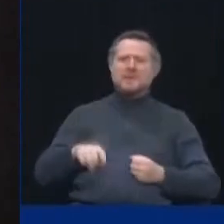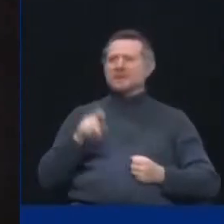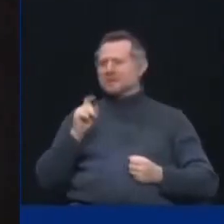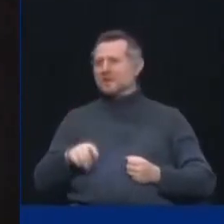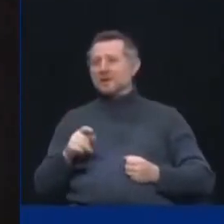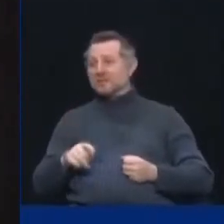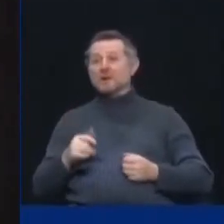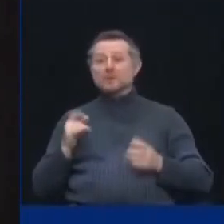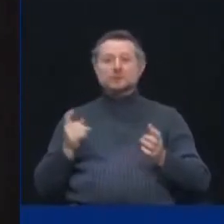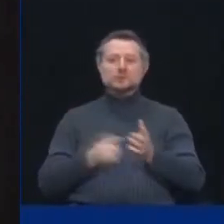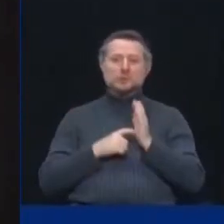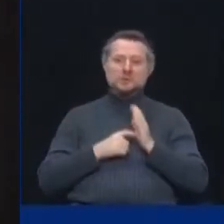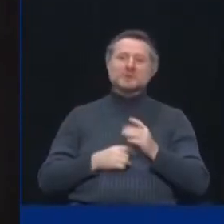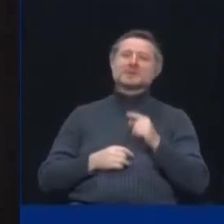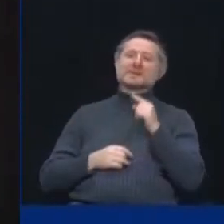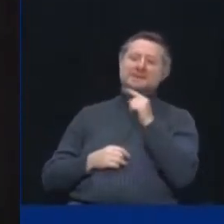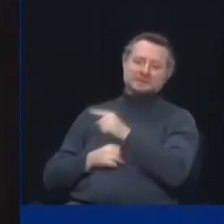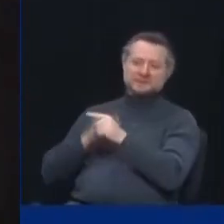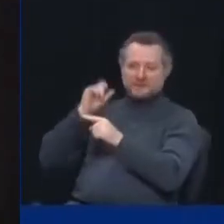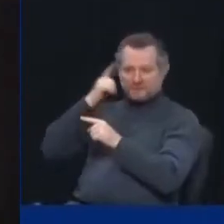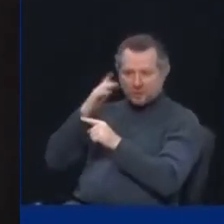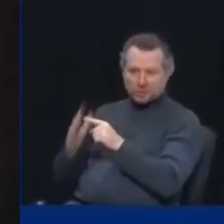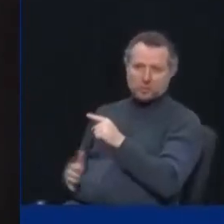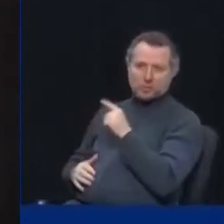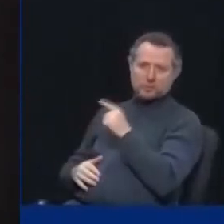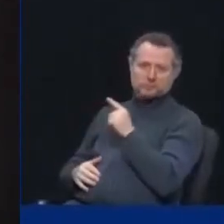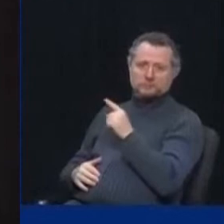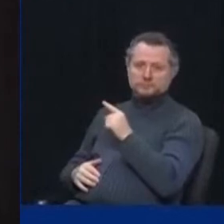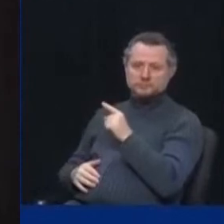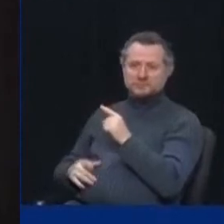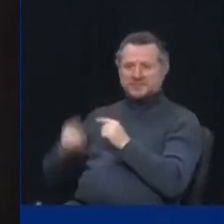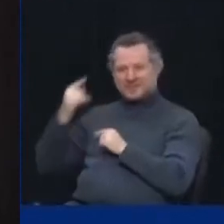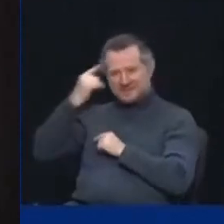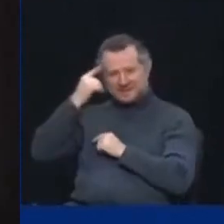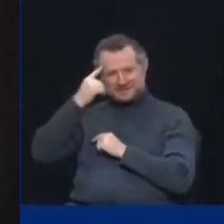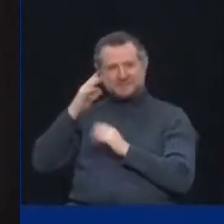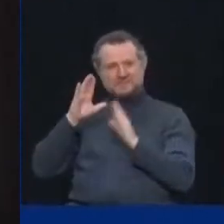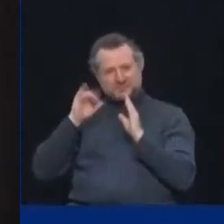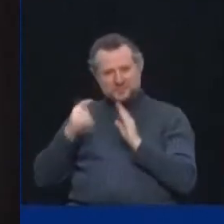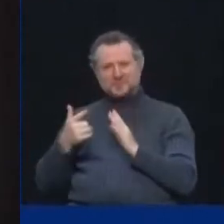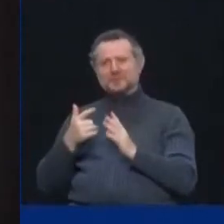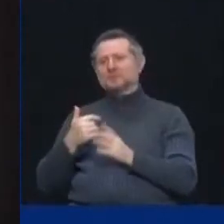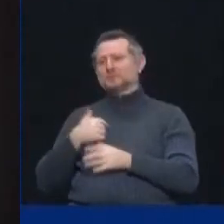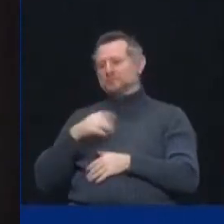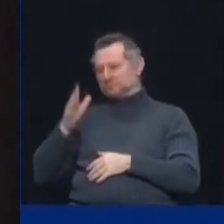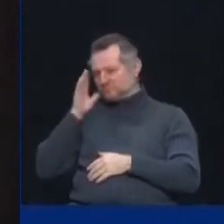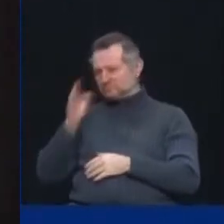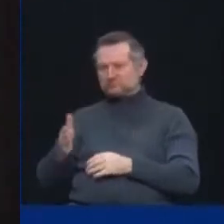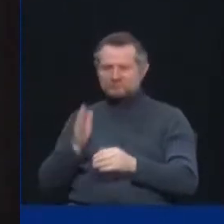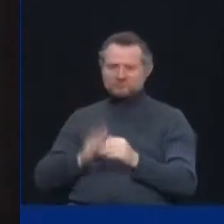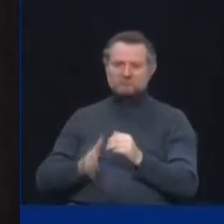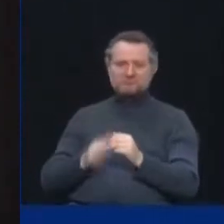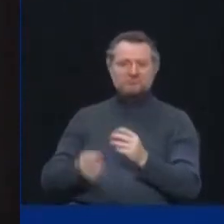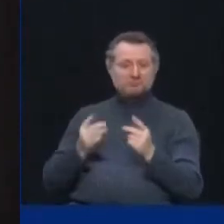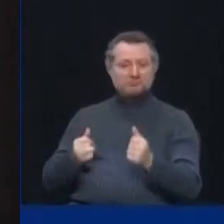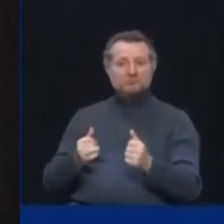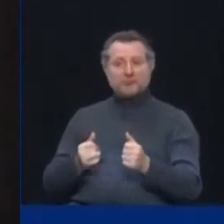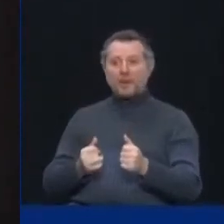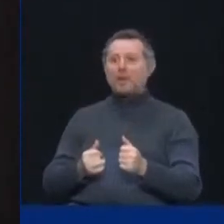this governor to think big and say we're going to get it done, and there was one of the few times